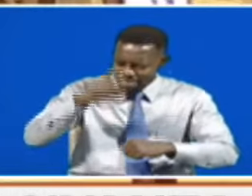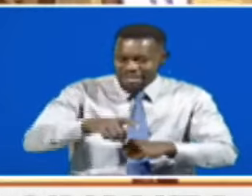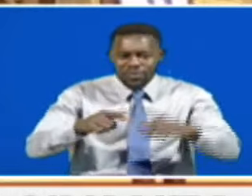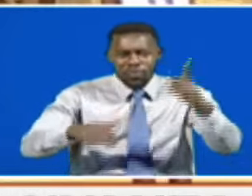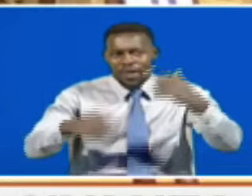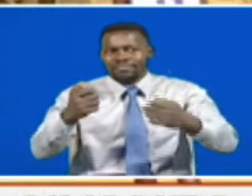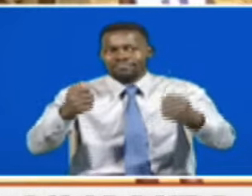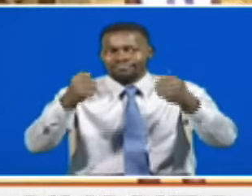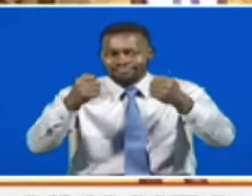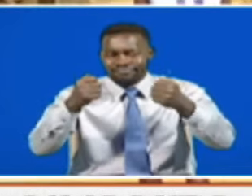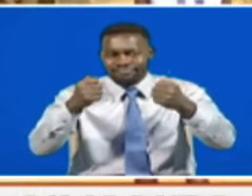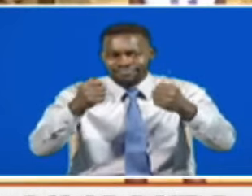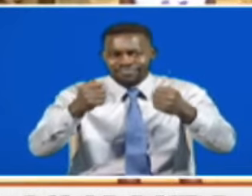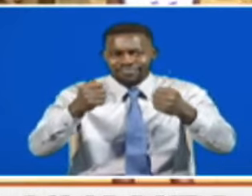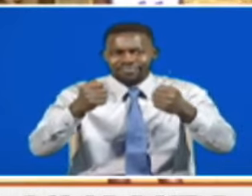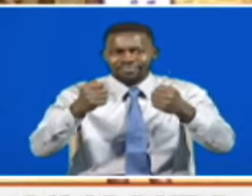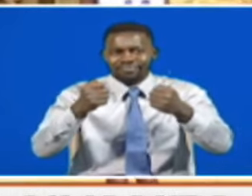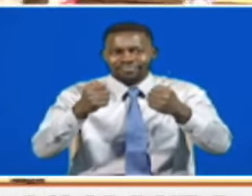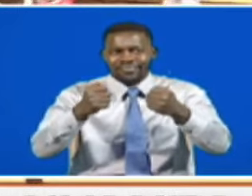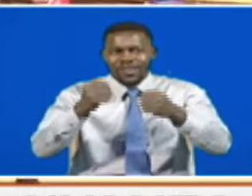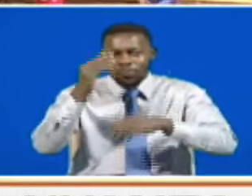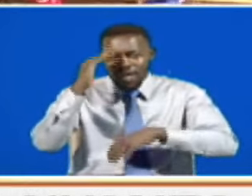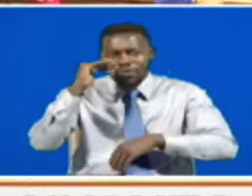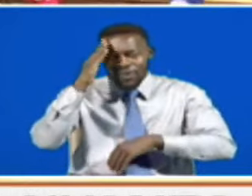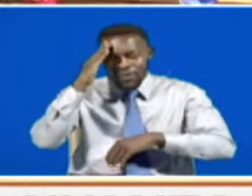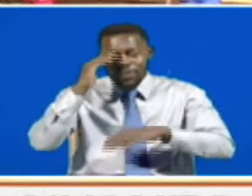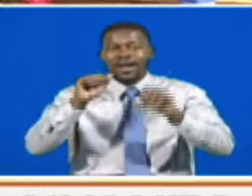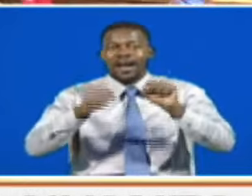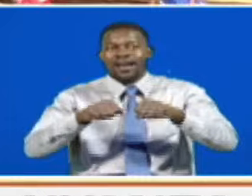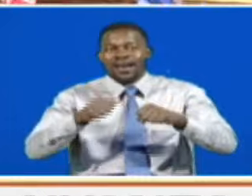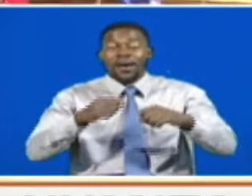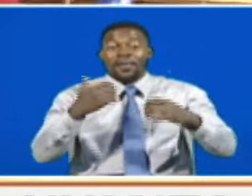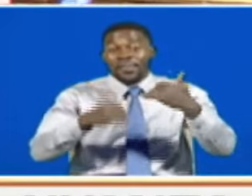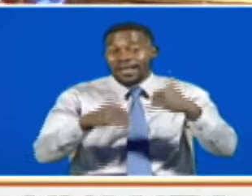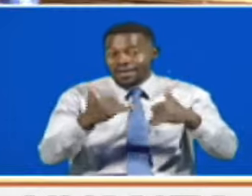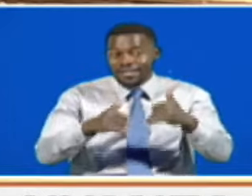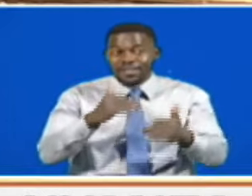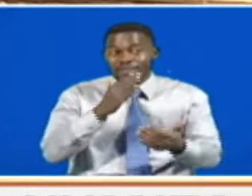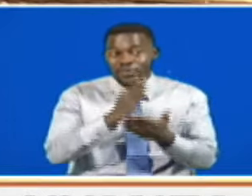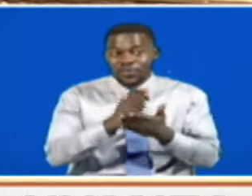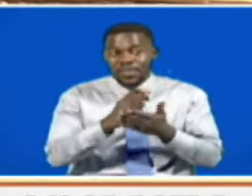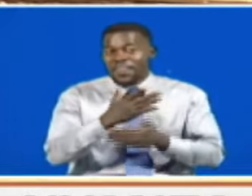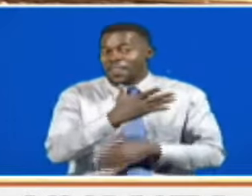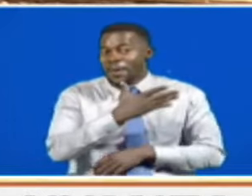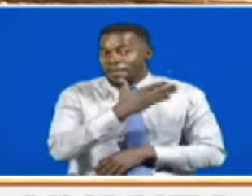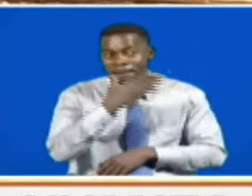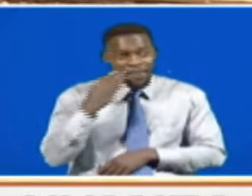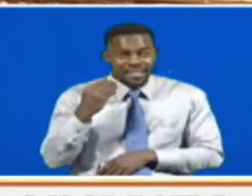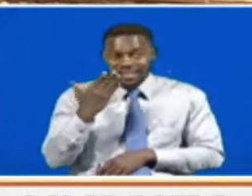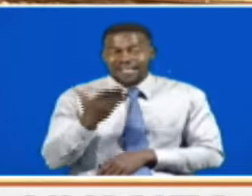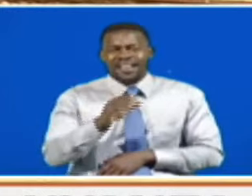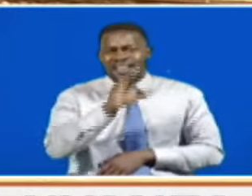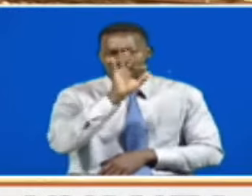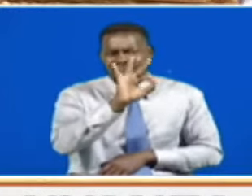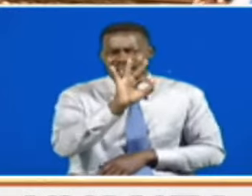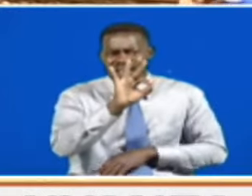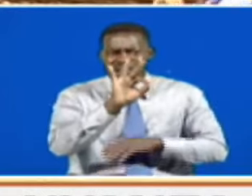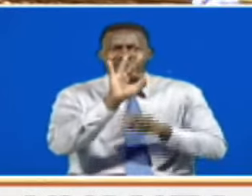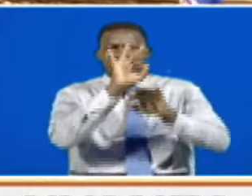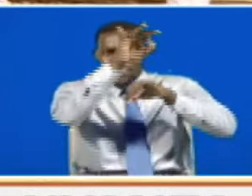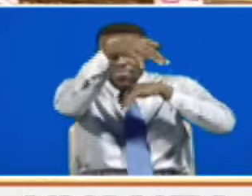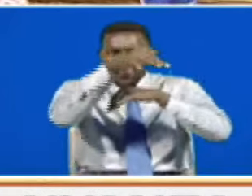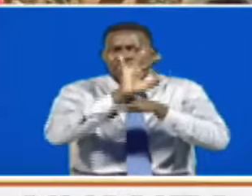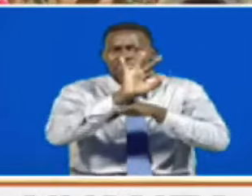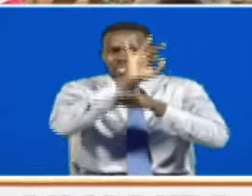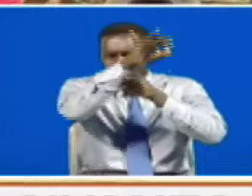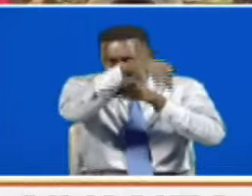deserve the trophy because we are training hard. Our players, we have the best three-point shooters in high